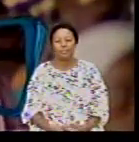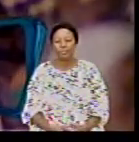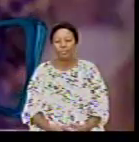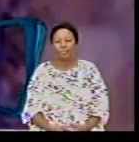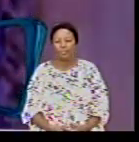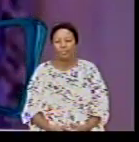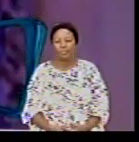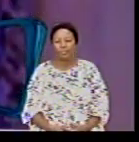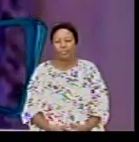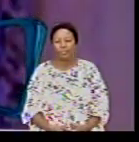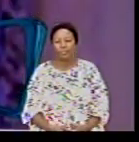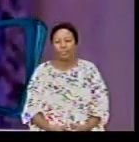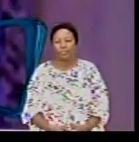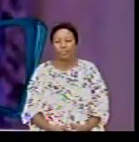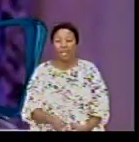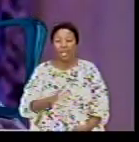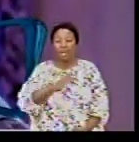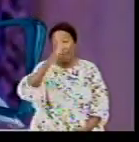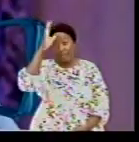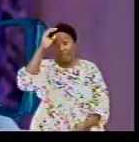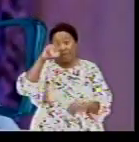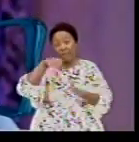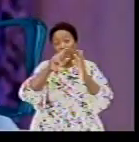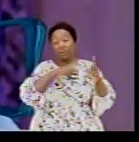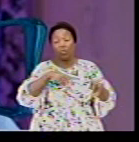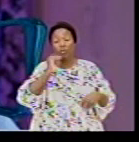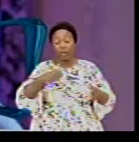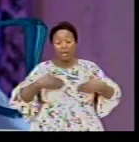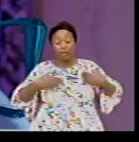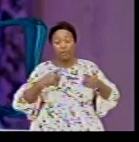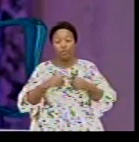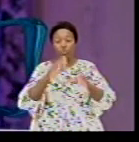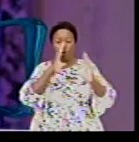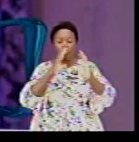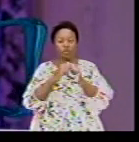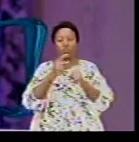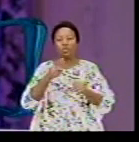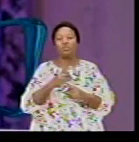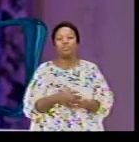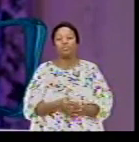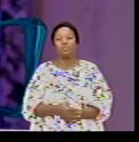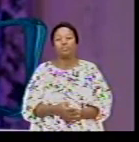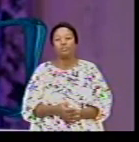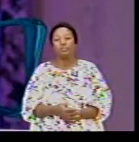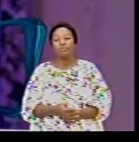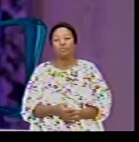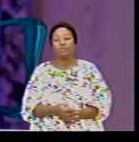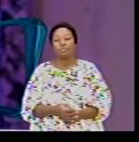+234 915 444 9263. Our Father in the Lord will be happy to communicate with you.